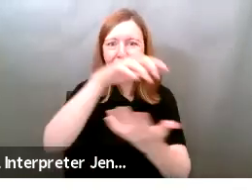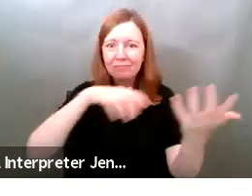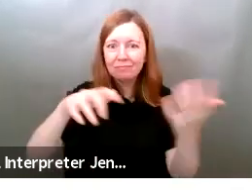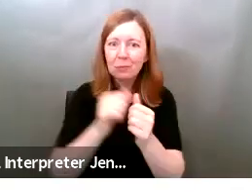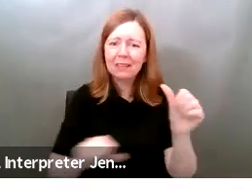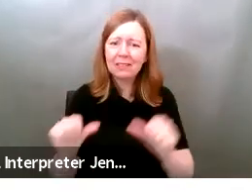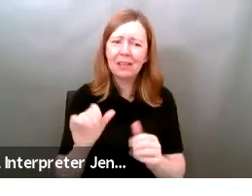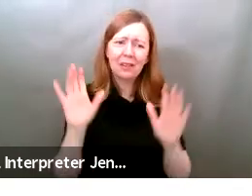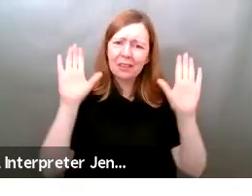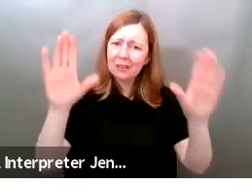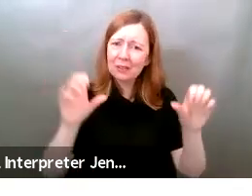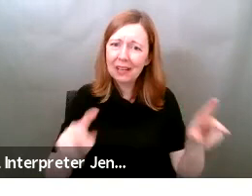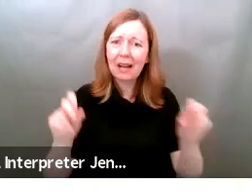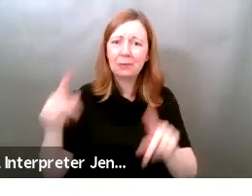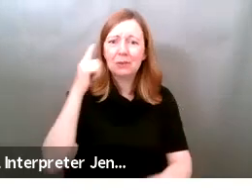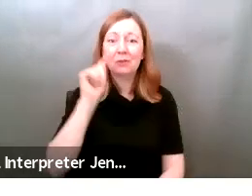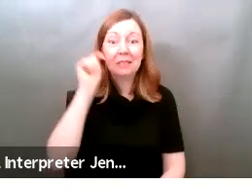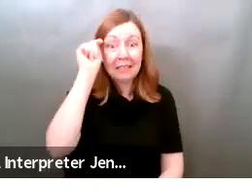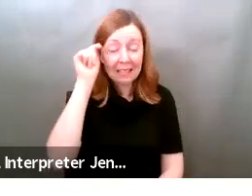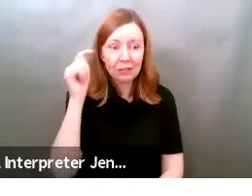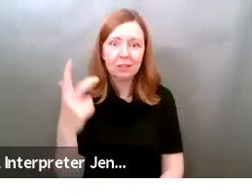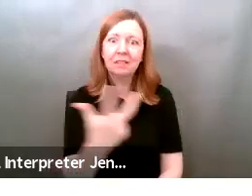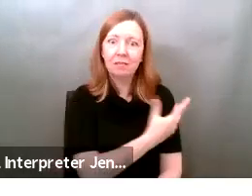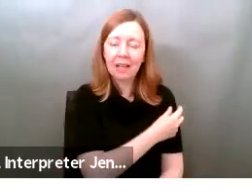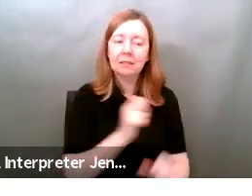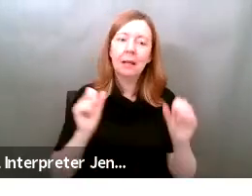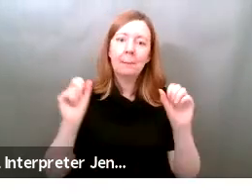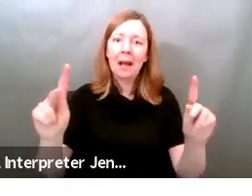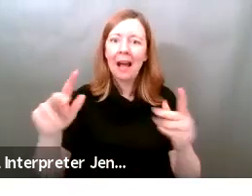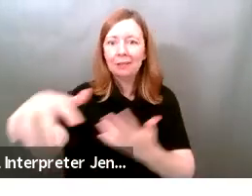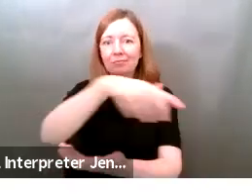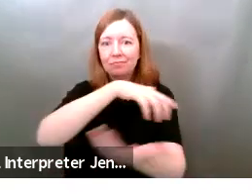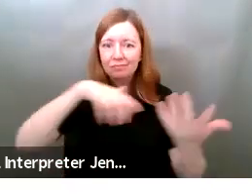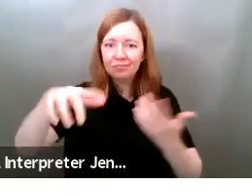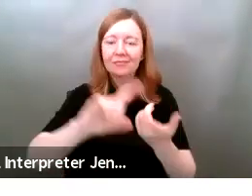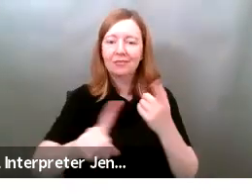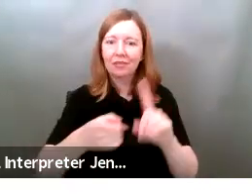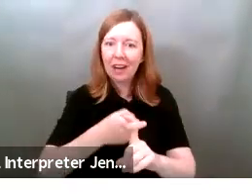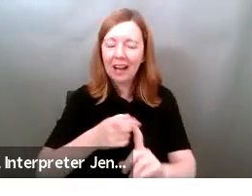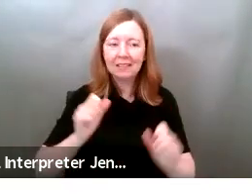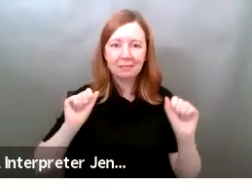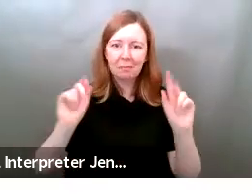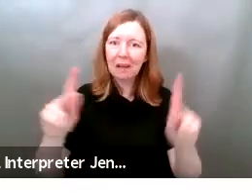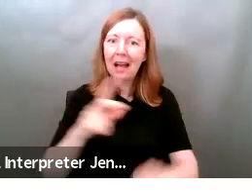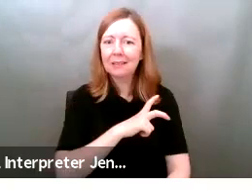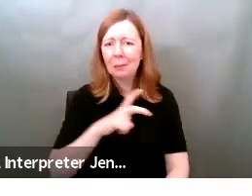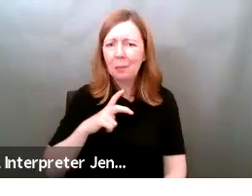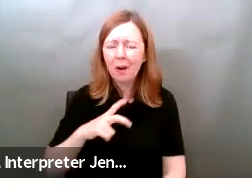great opportunity for teens to get back to something more normal, to be able to hang out in the park with some of their